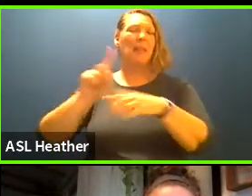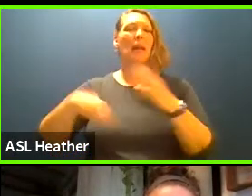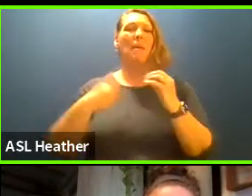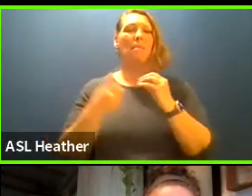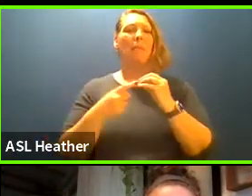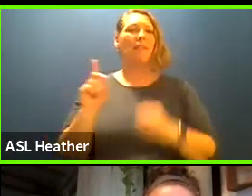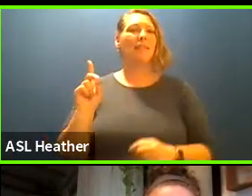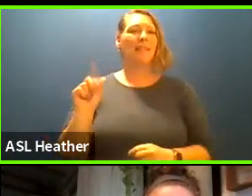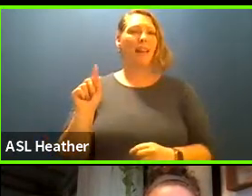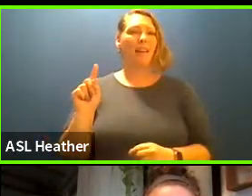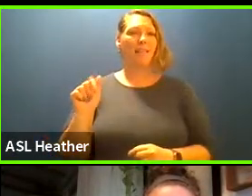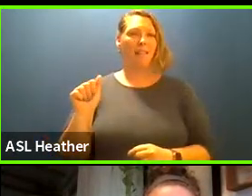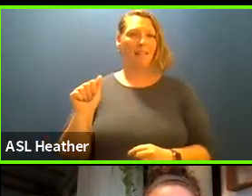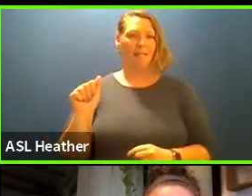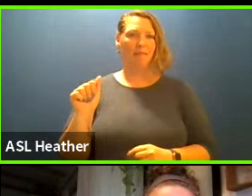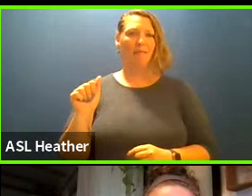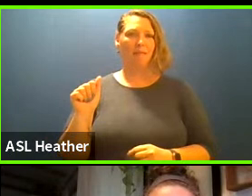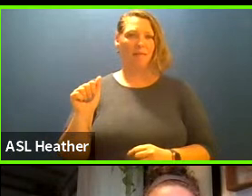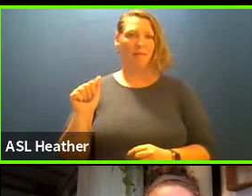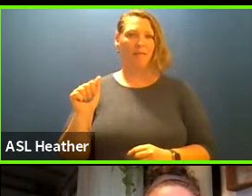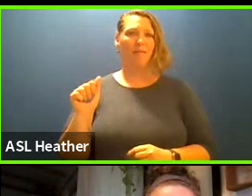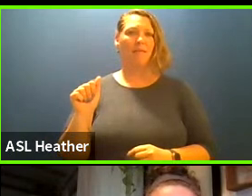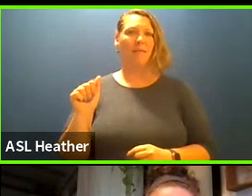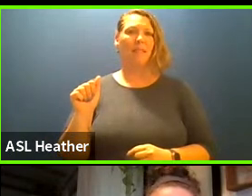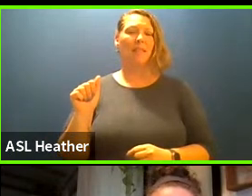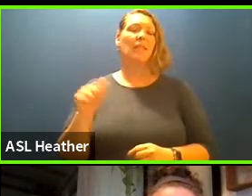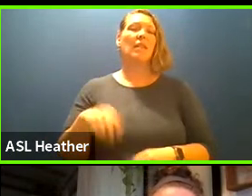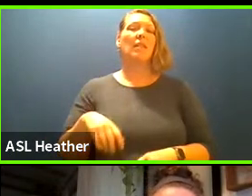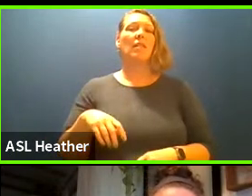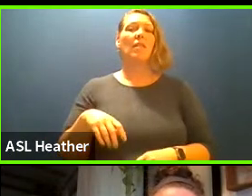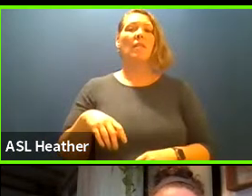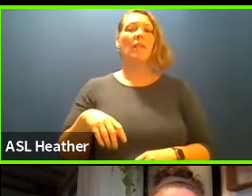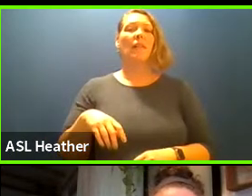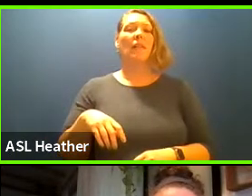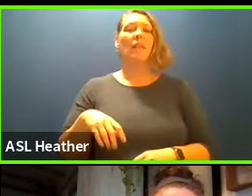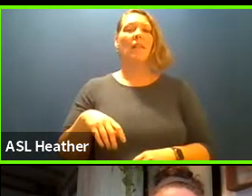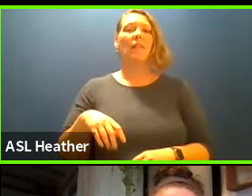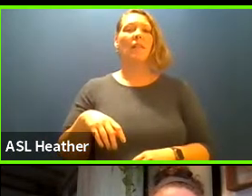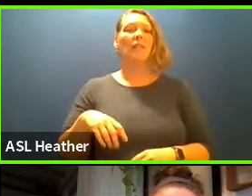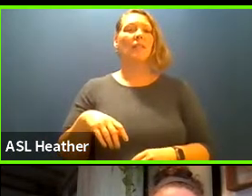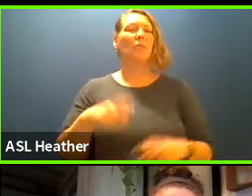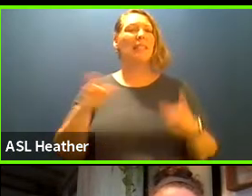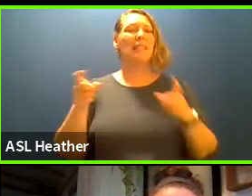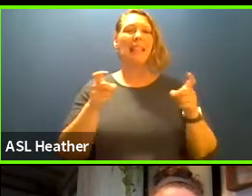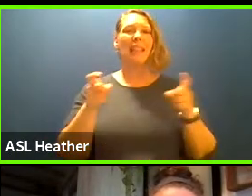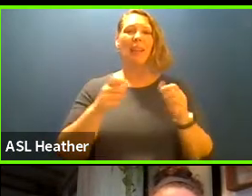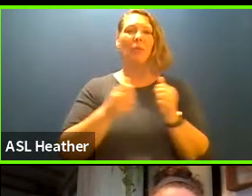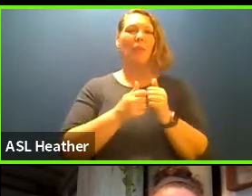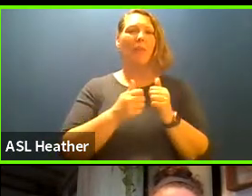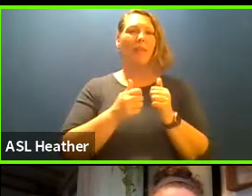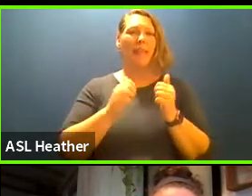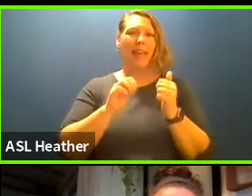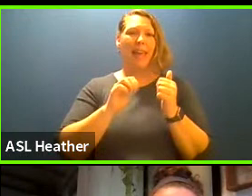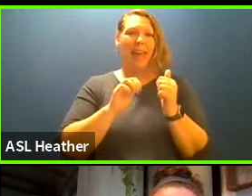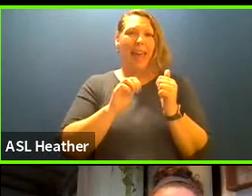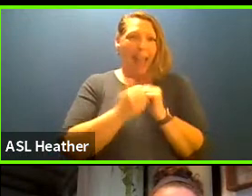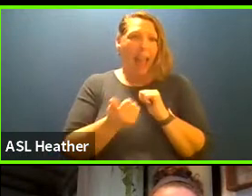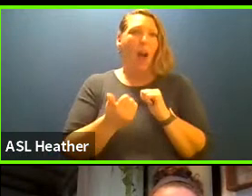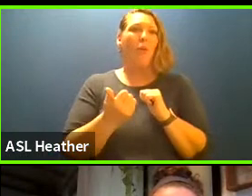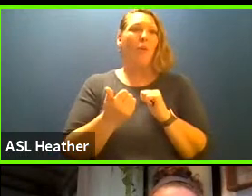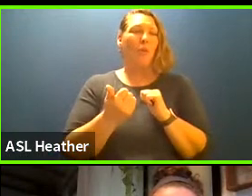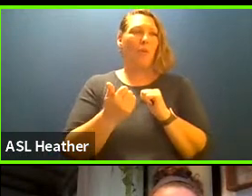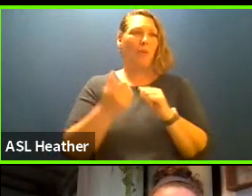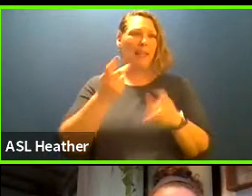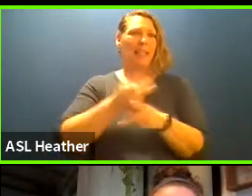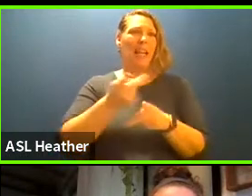to deal with both qualitative and quantitative data, and just dealing with how we get a handle on